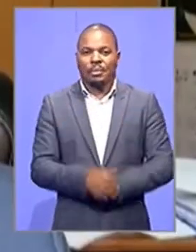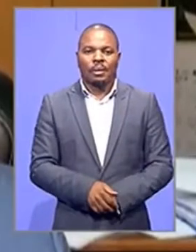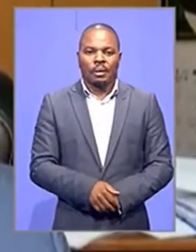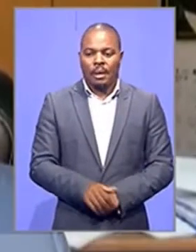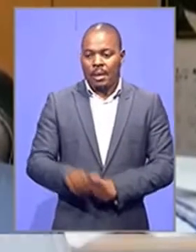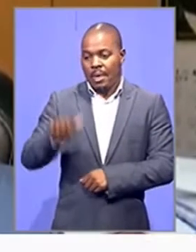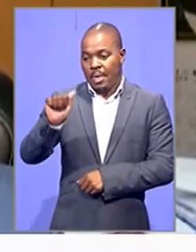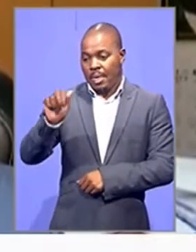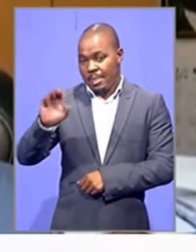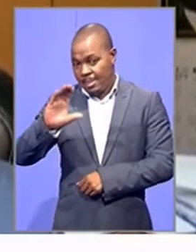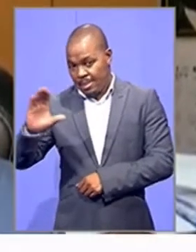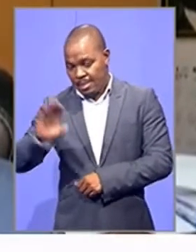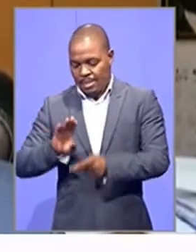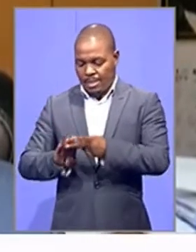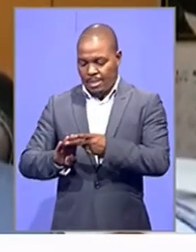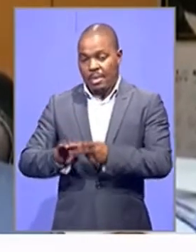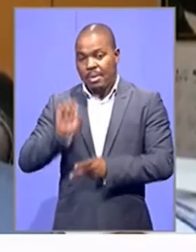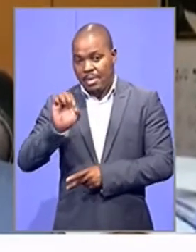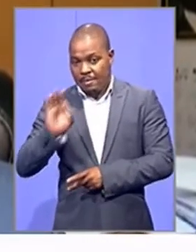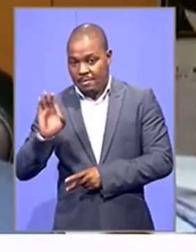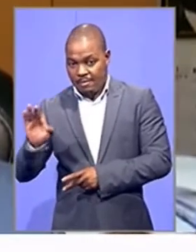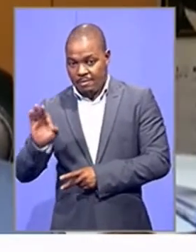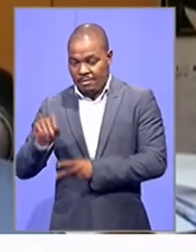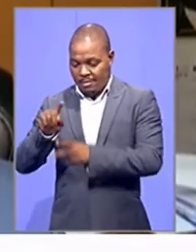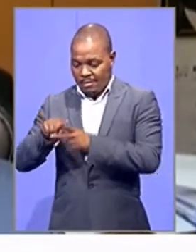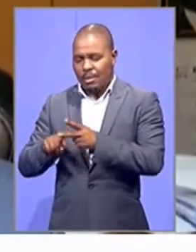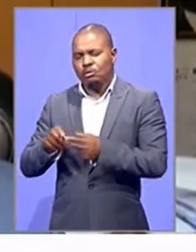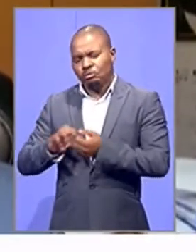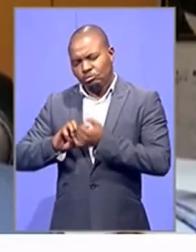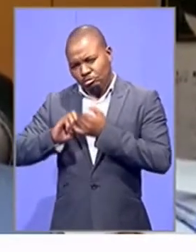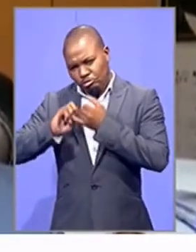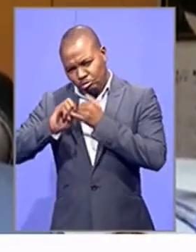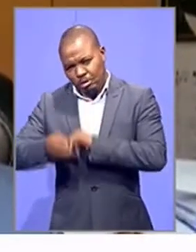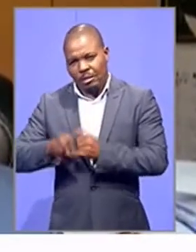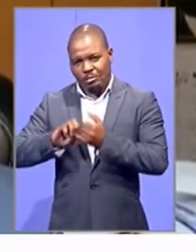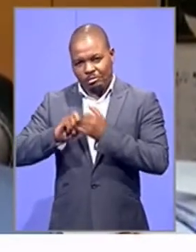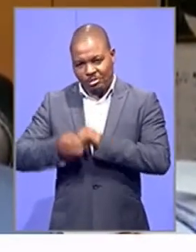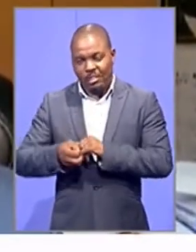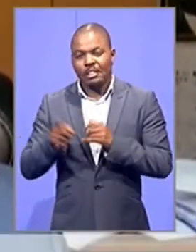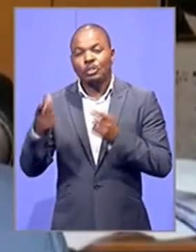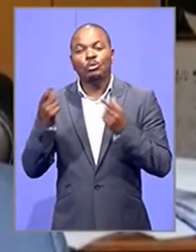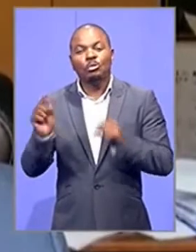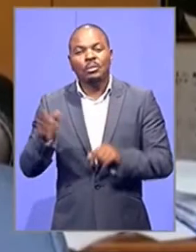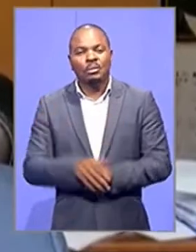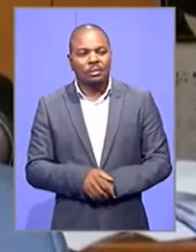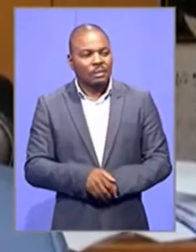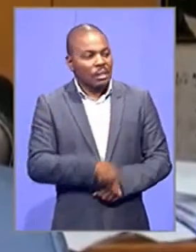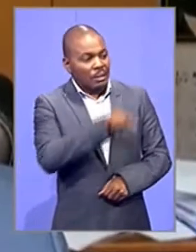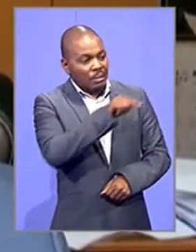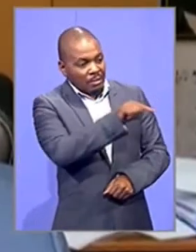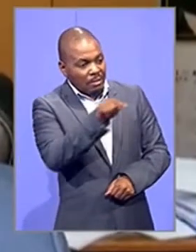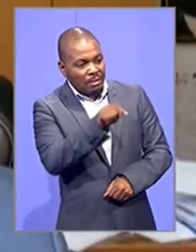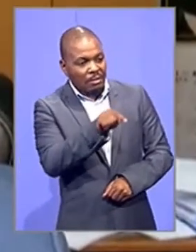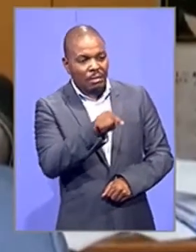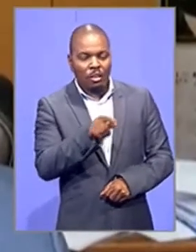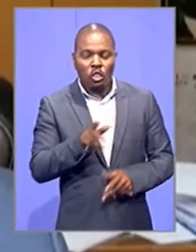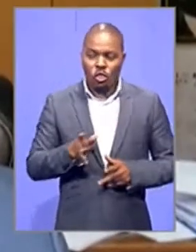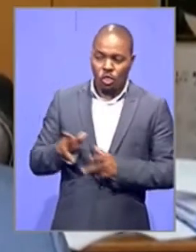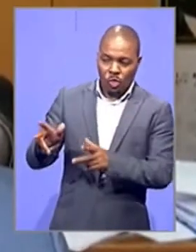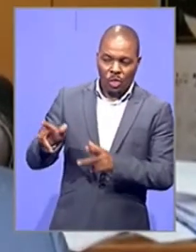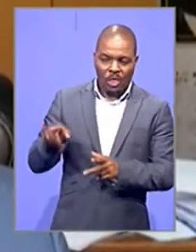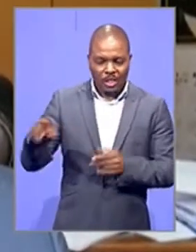ANC and the EFF are doing their best to frustrate those who have isolated them or